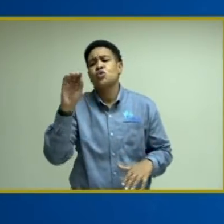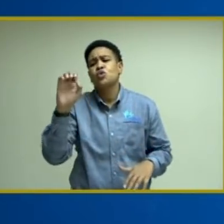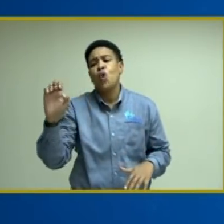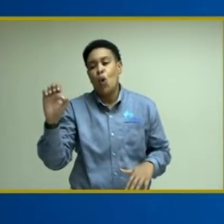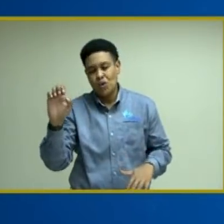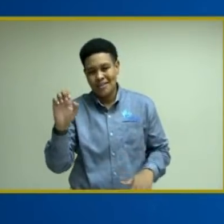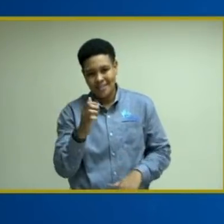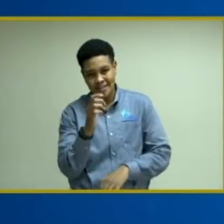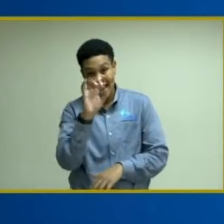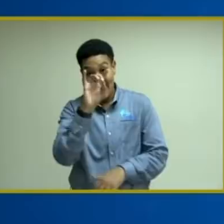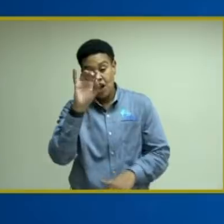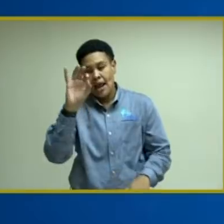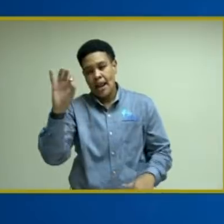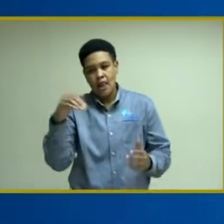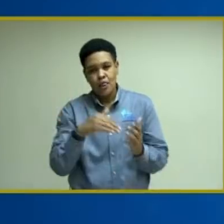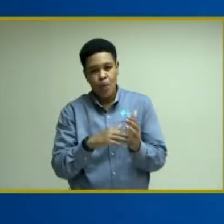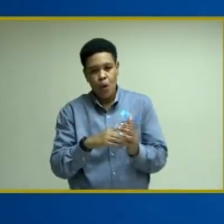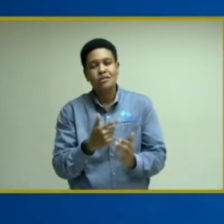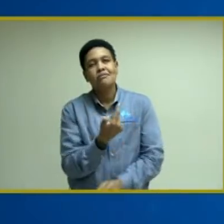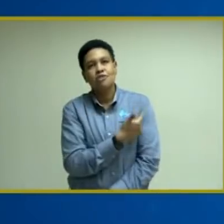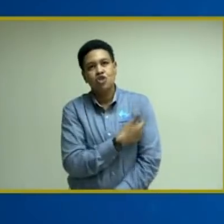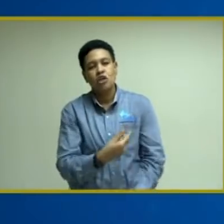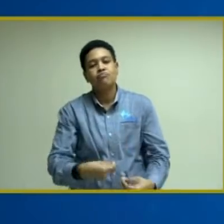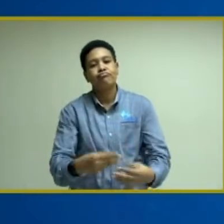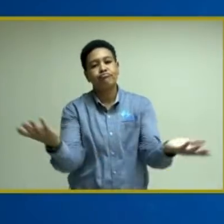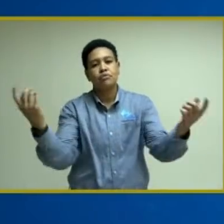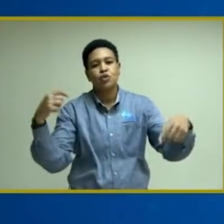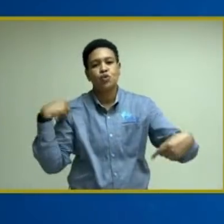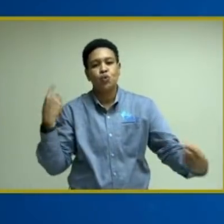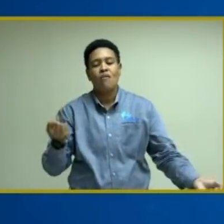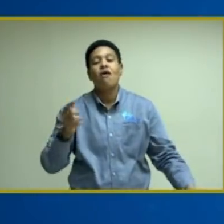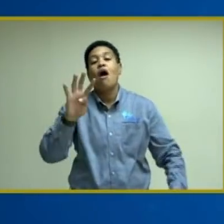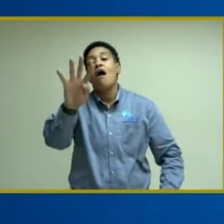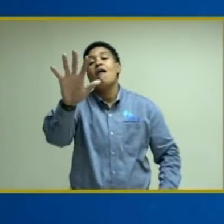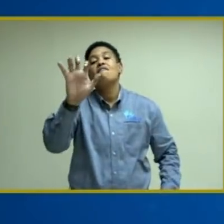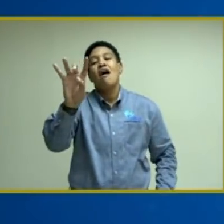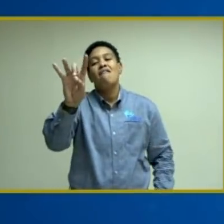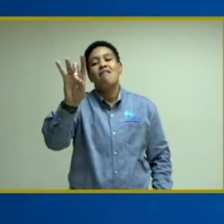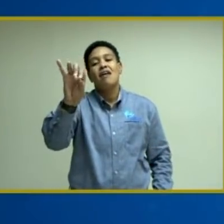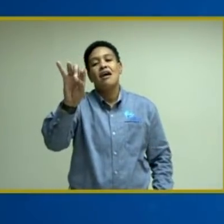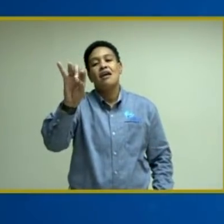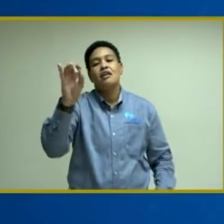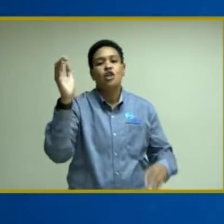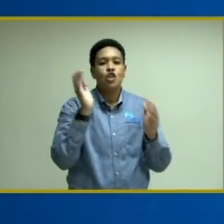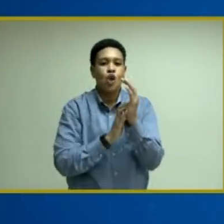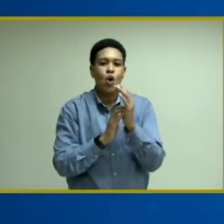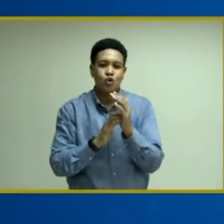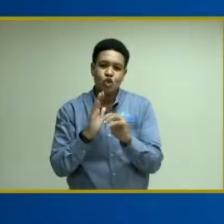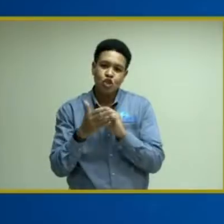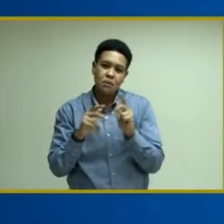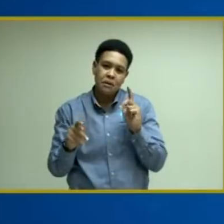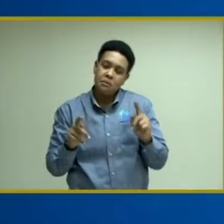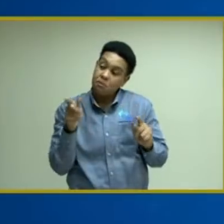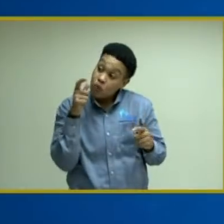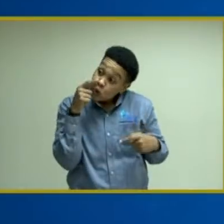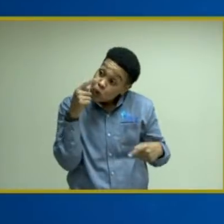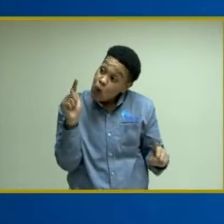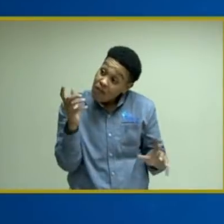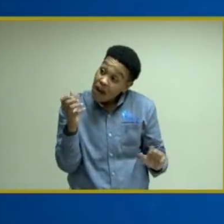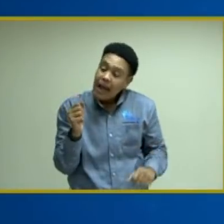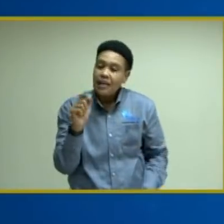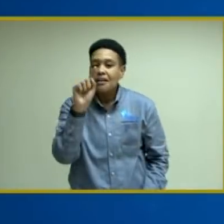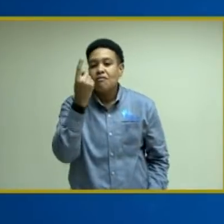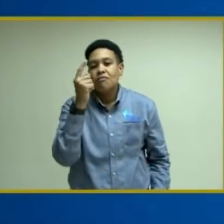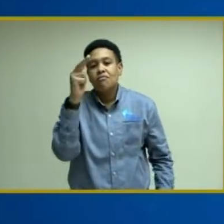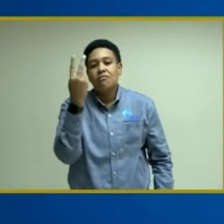been administered, which is about 580,000 of the population would have received a